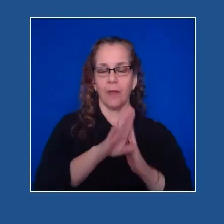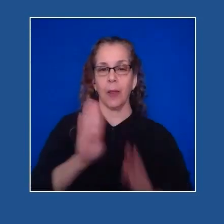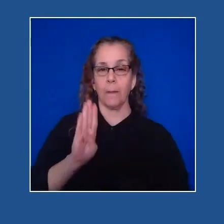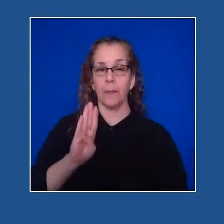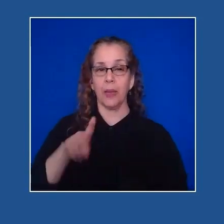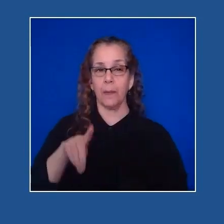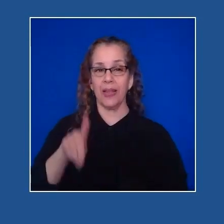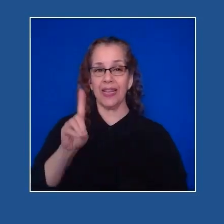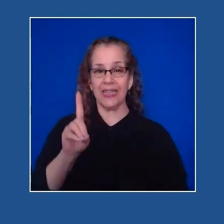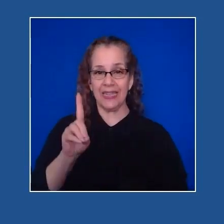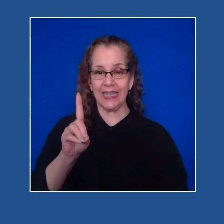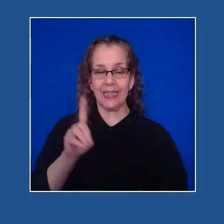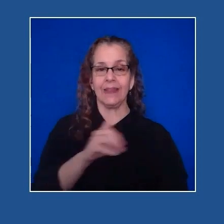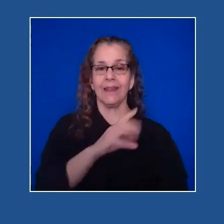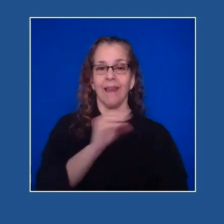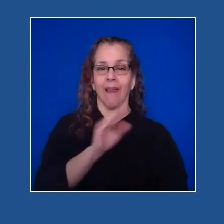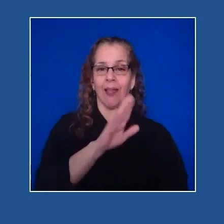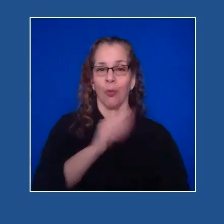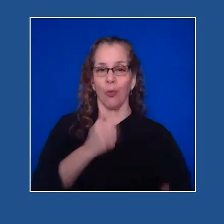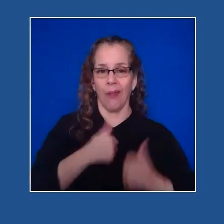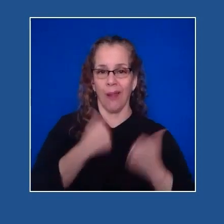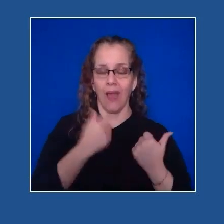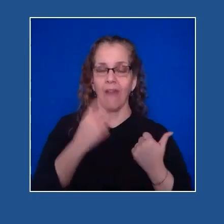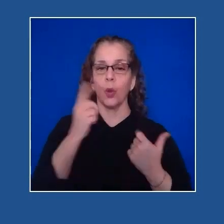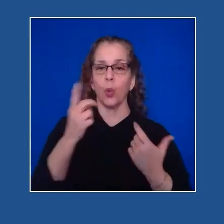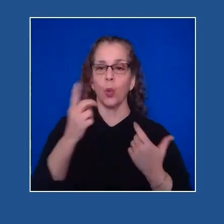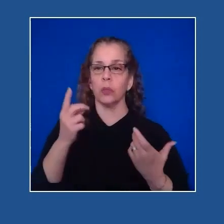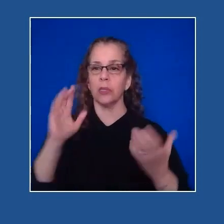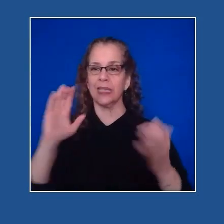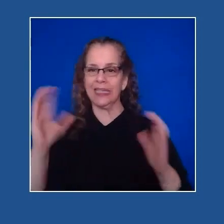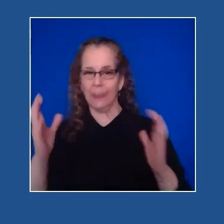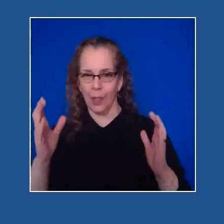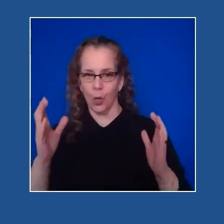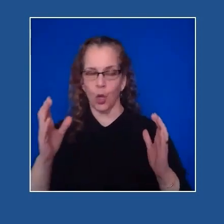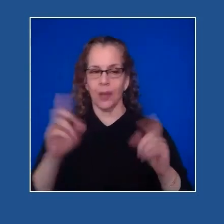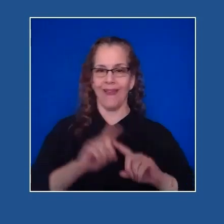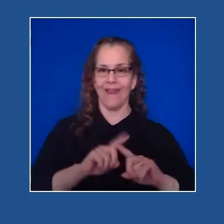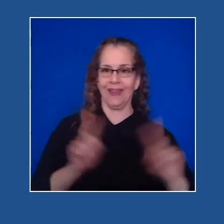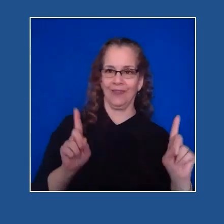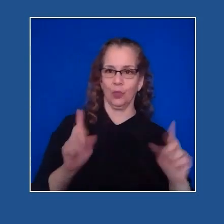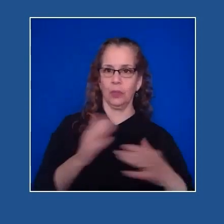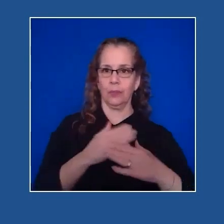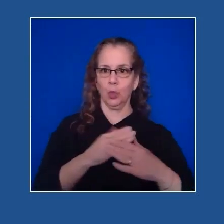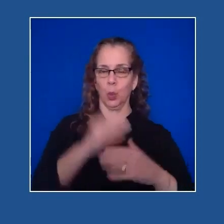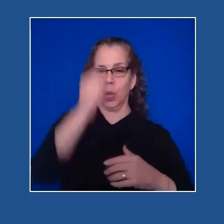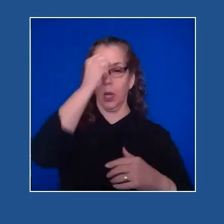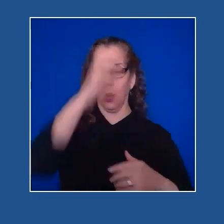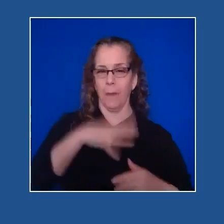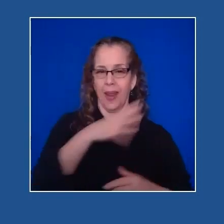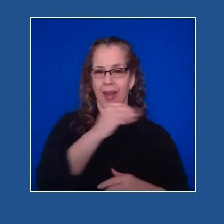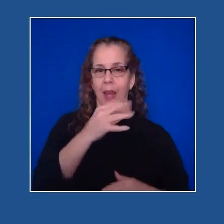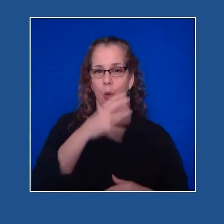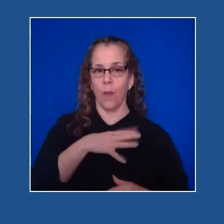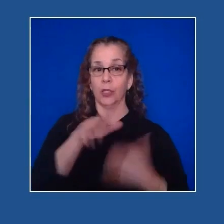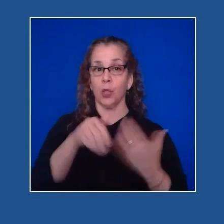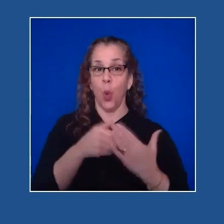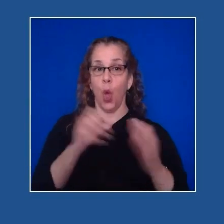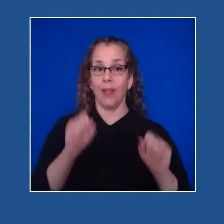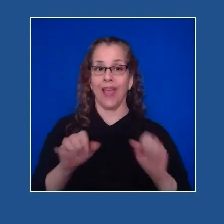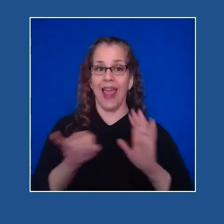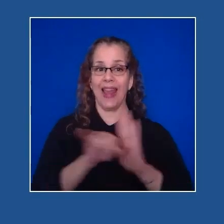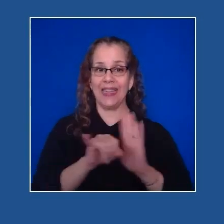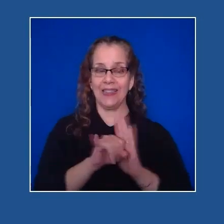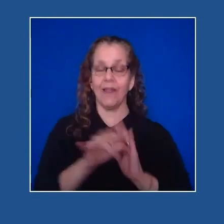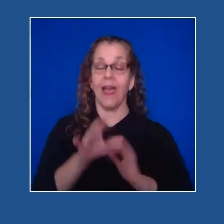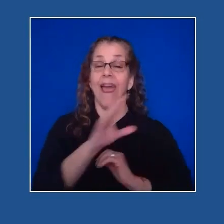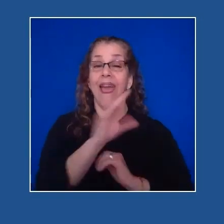highlight the similarities and differences between men and women so that all can identify. We also